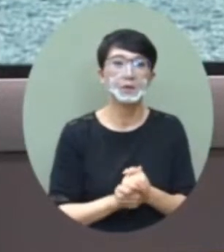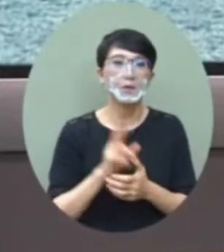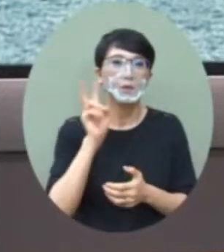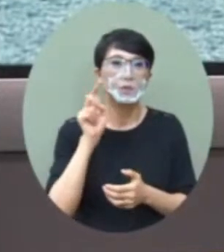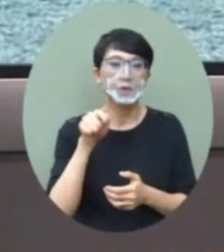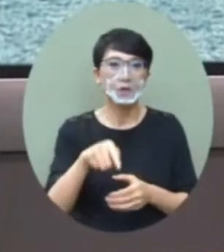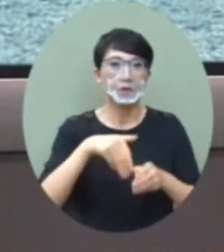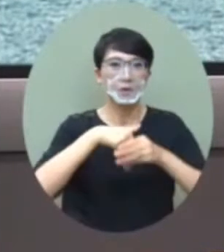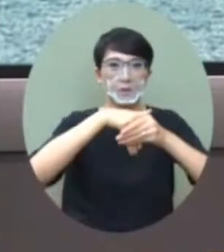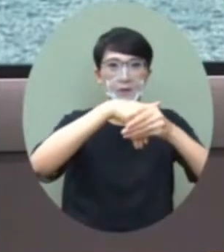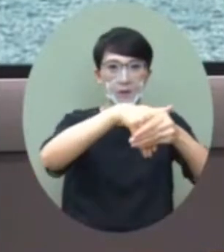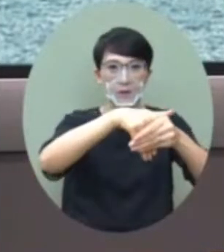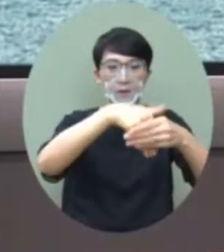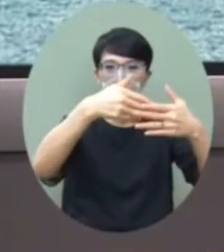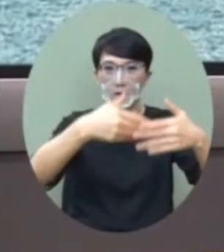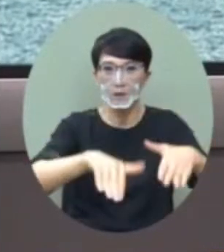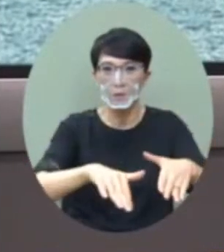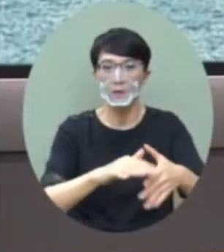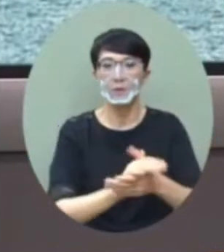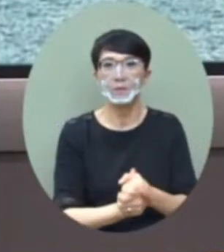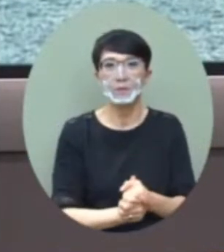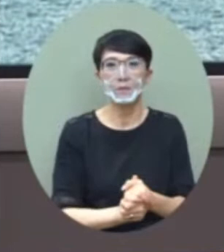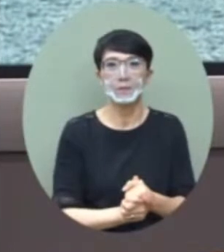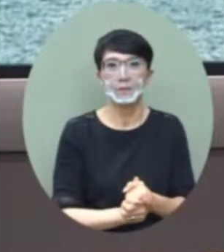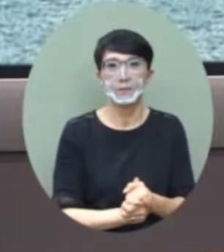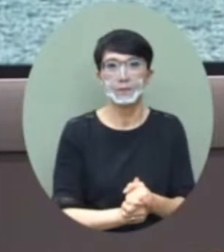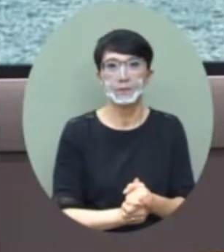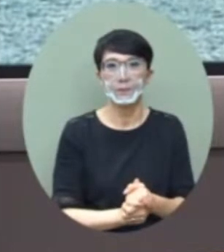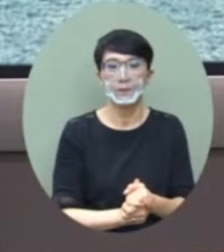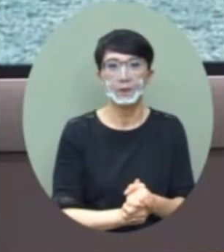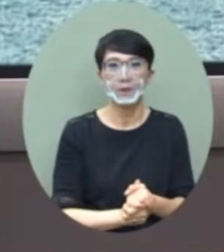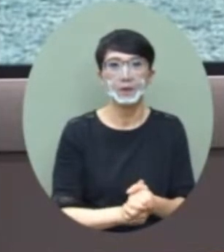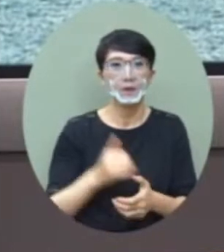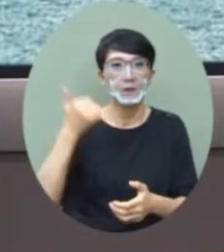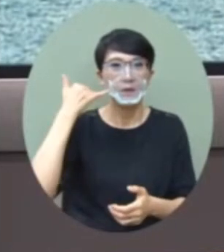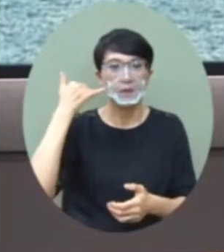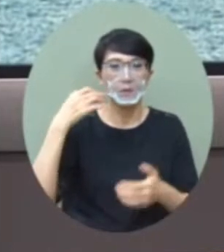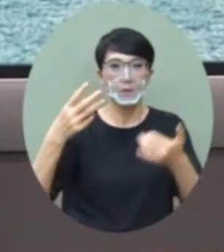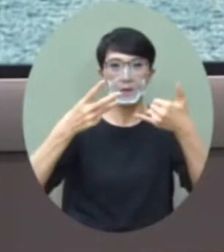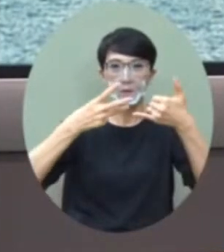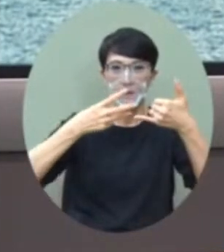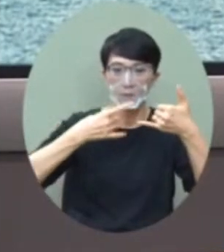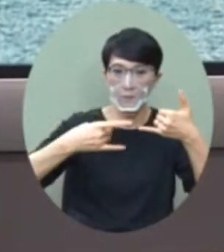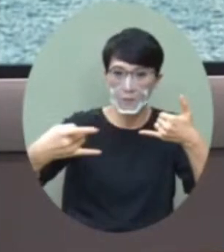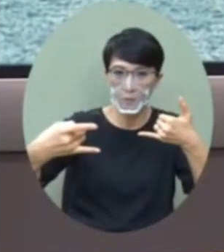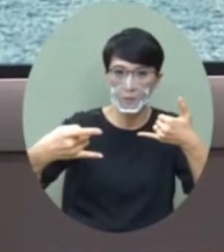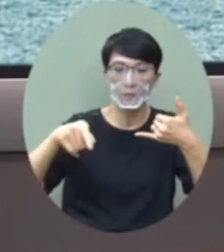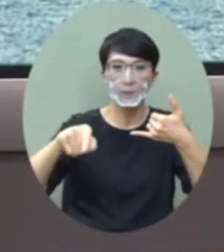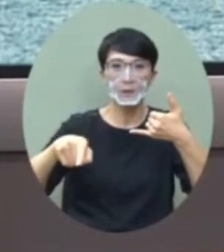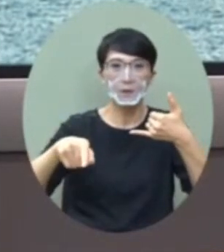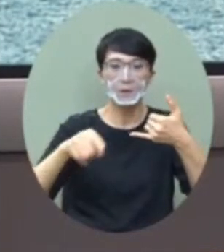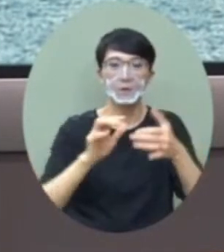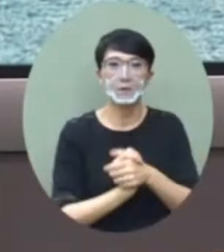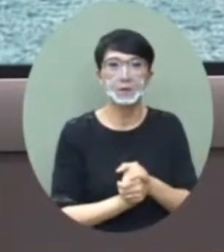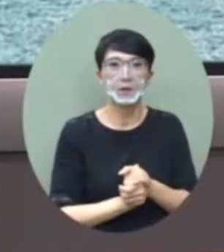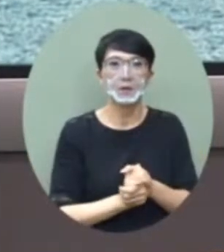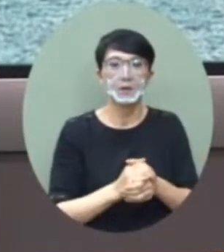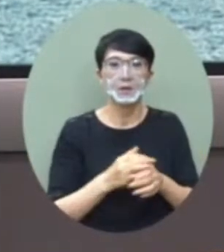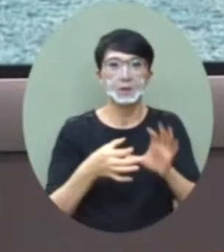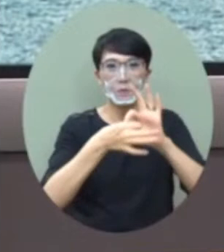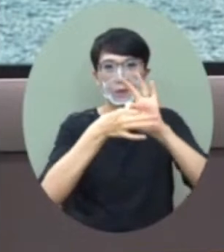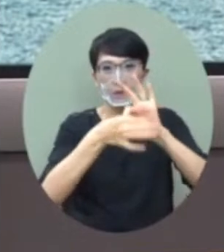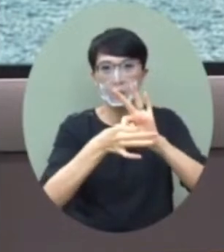RT test photo. But the link is time limited. After receiving the SMS